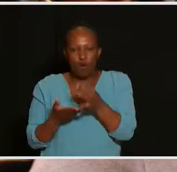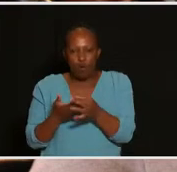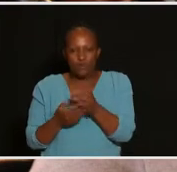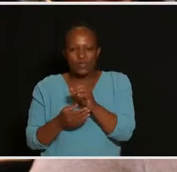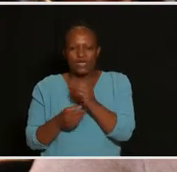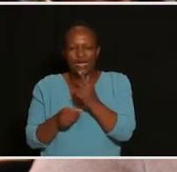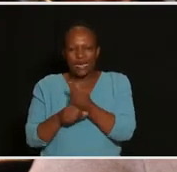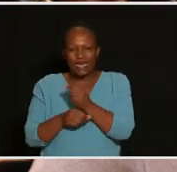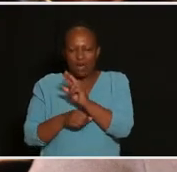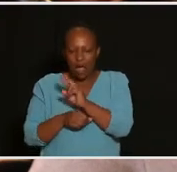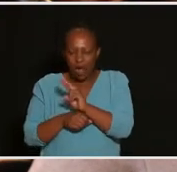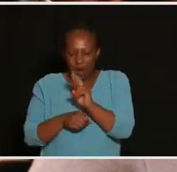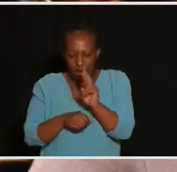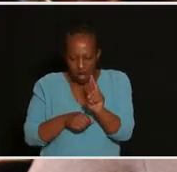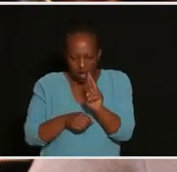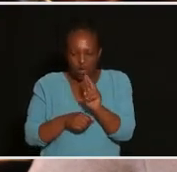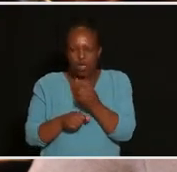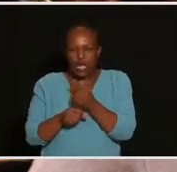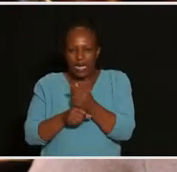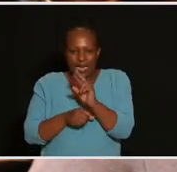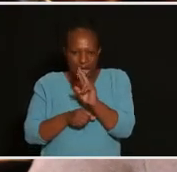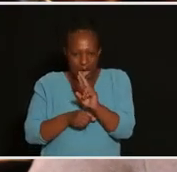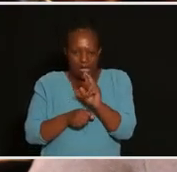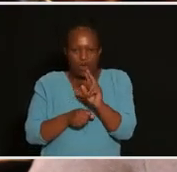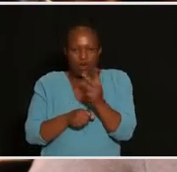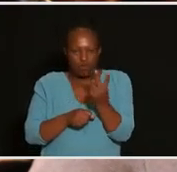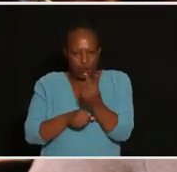make grade R and grade r r